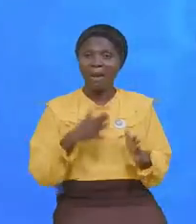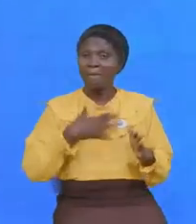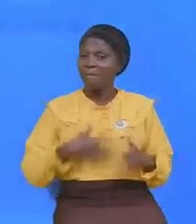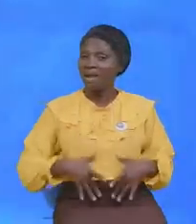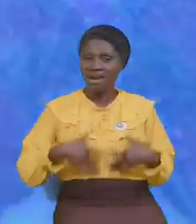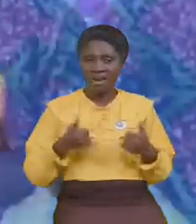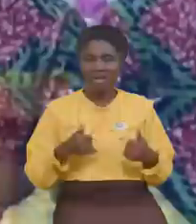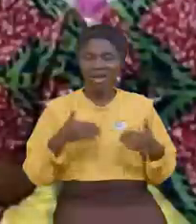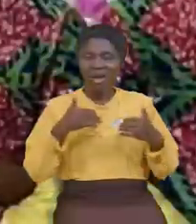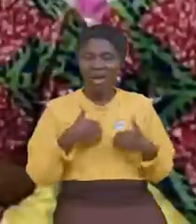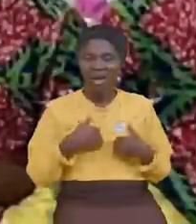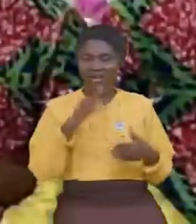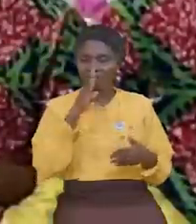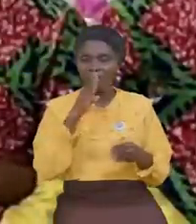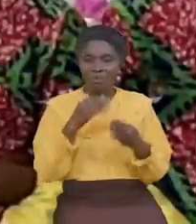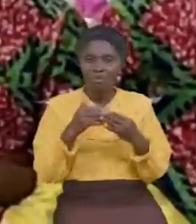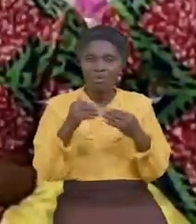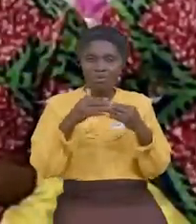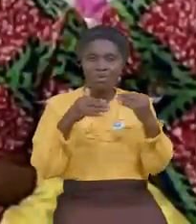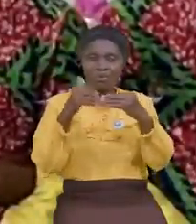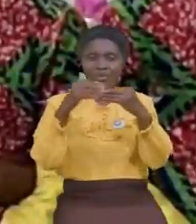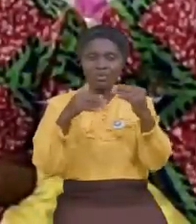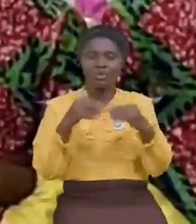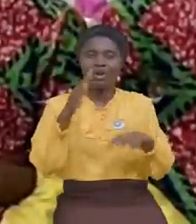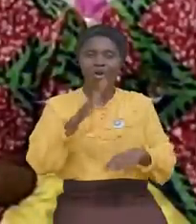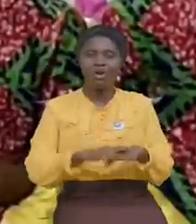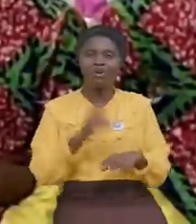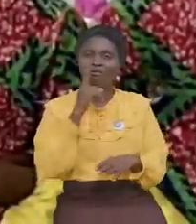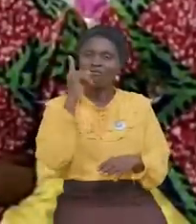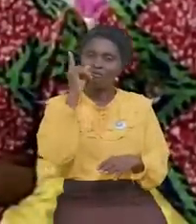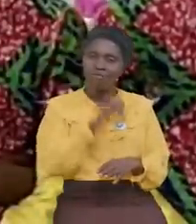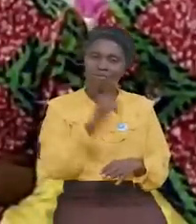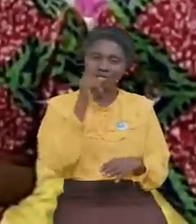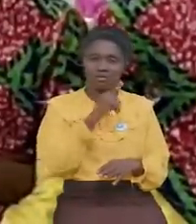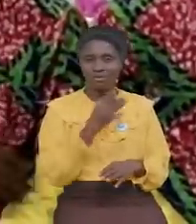been built and based on falsehood.